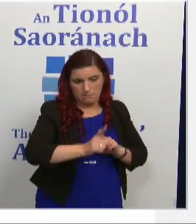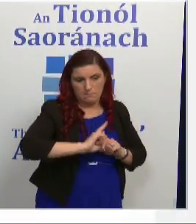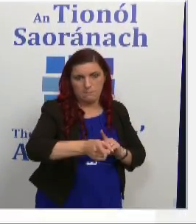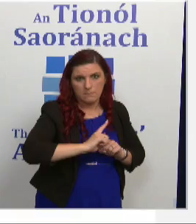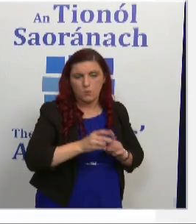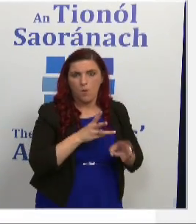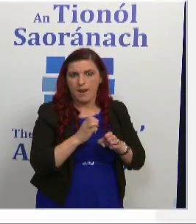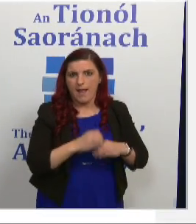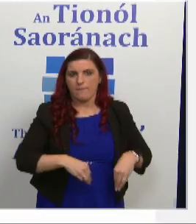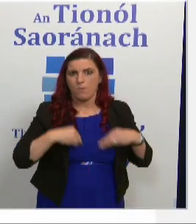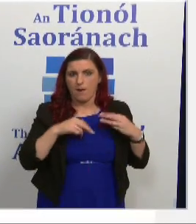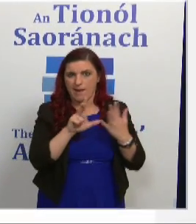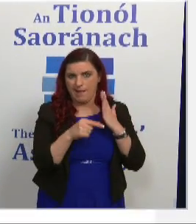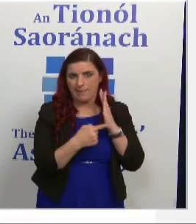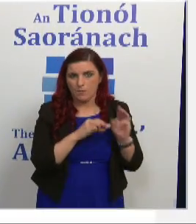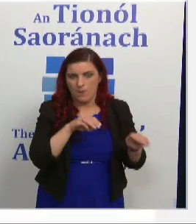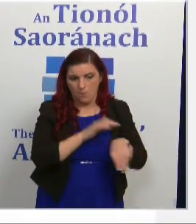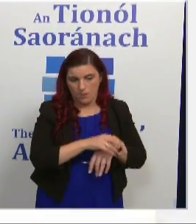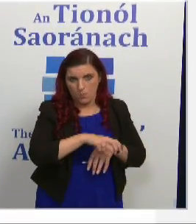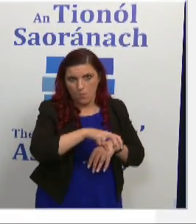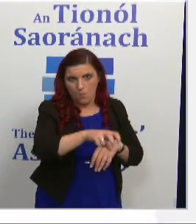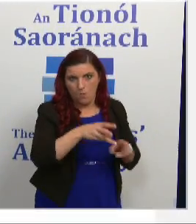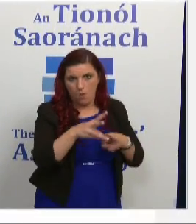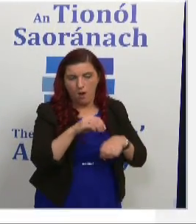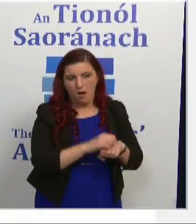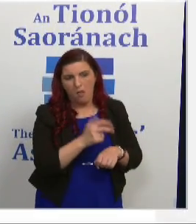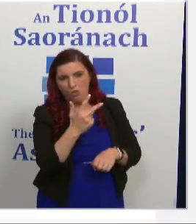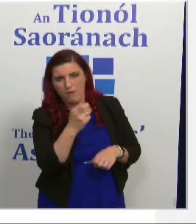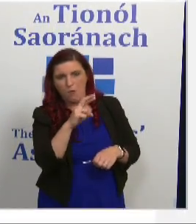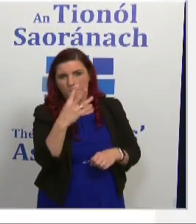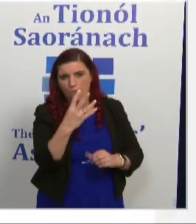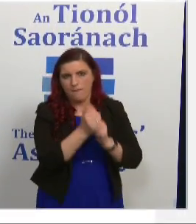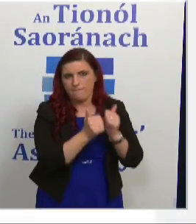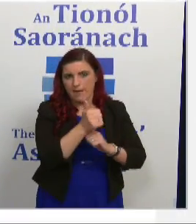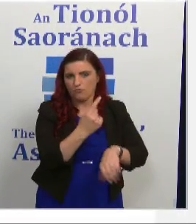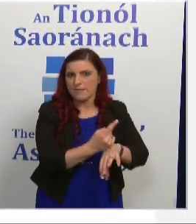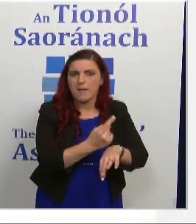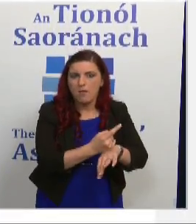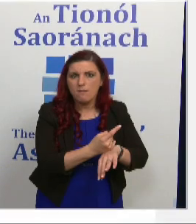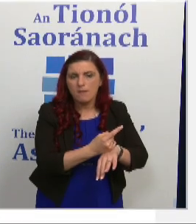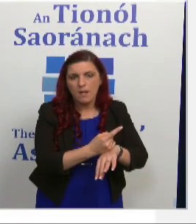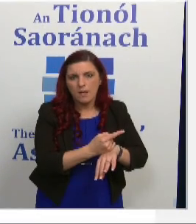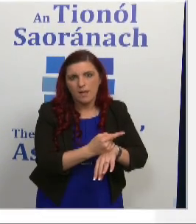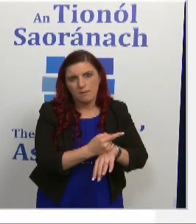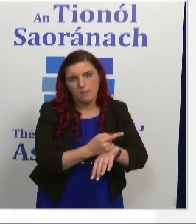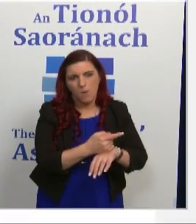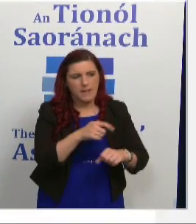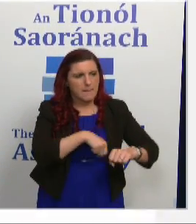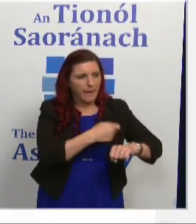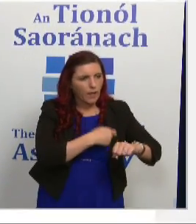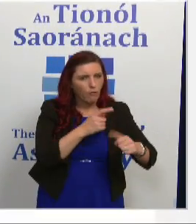a.m., 8,000 people went to work on 3 or 4 factories there. Unidair, there was a major